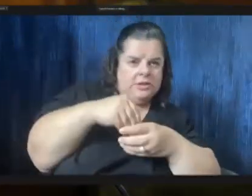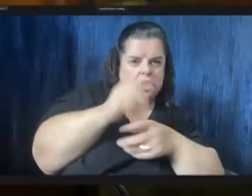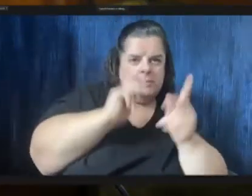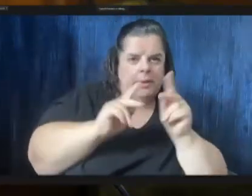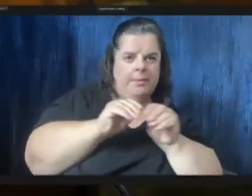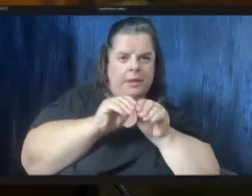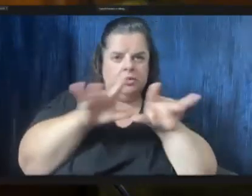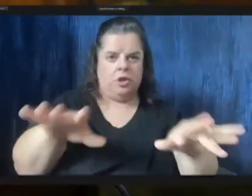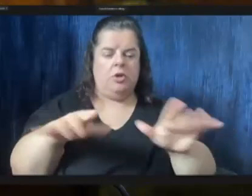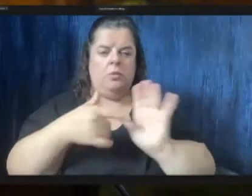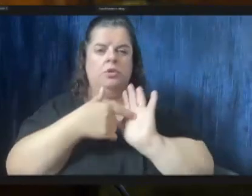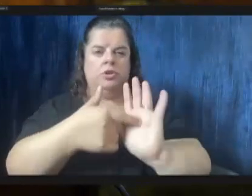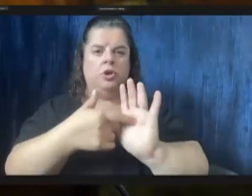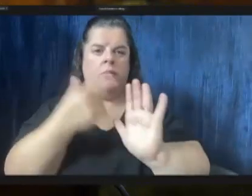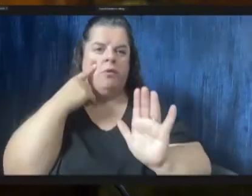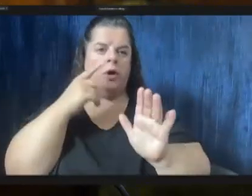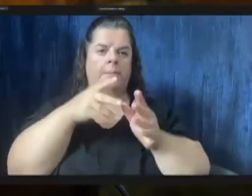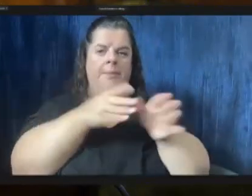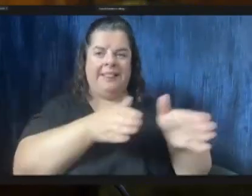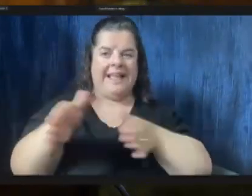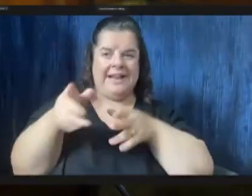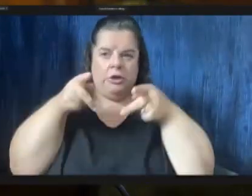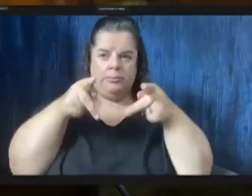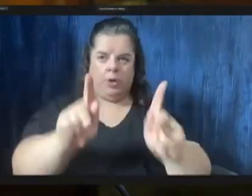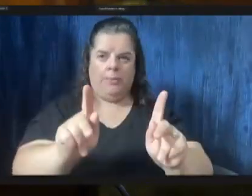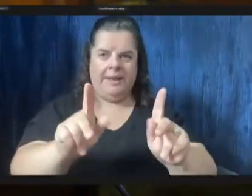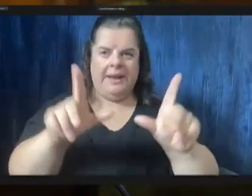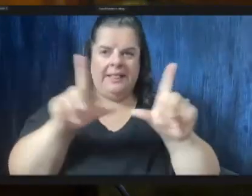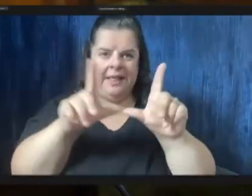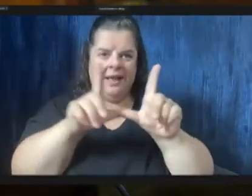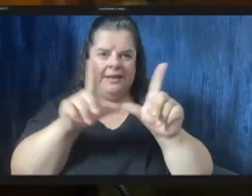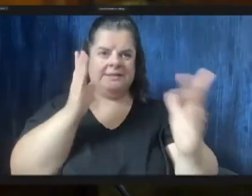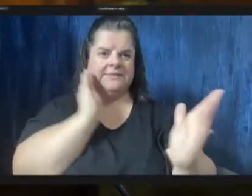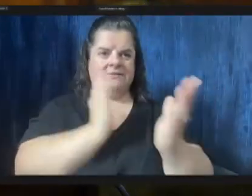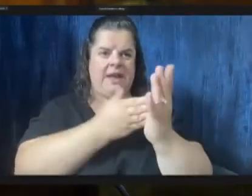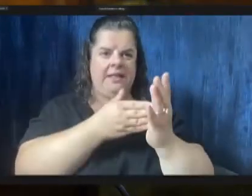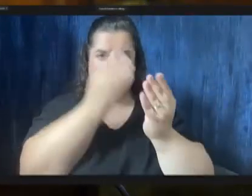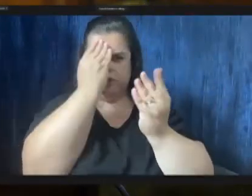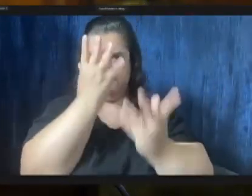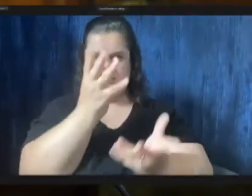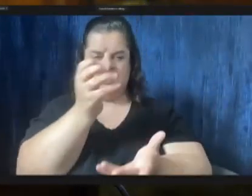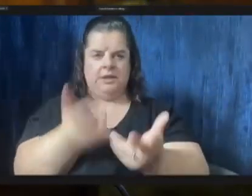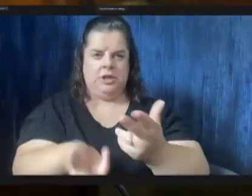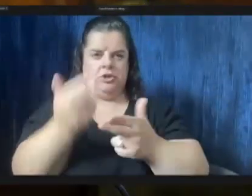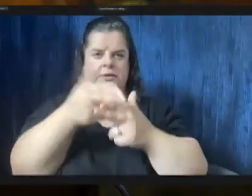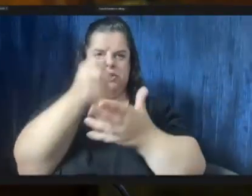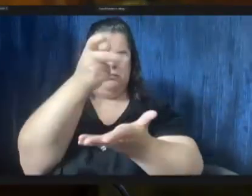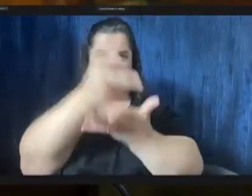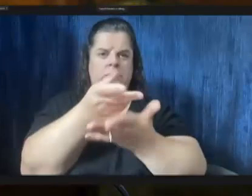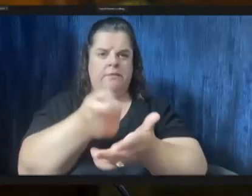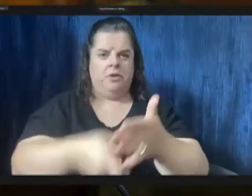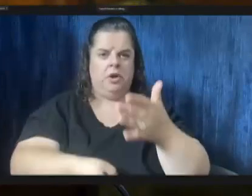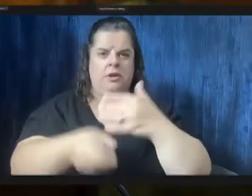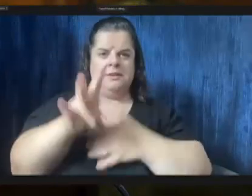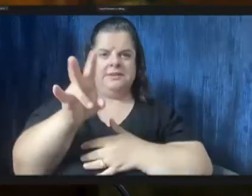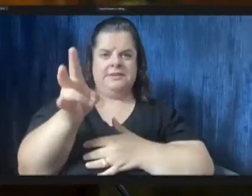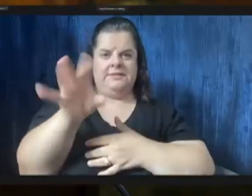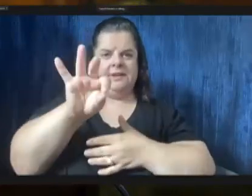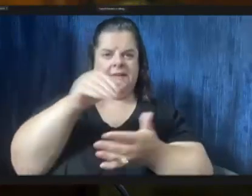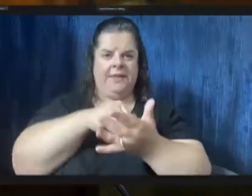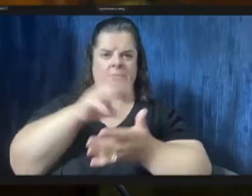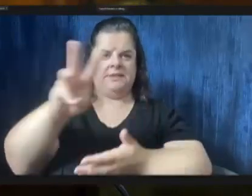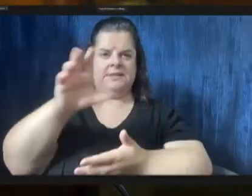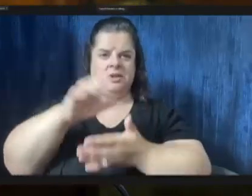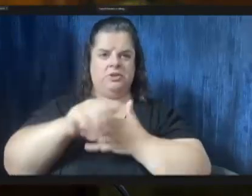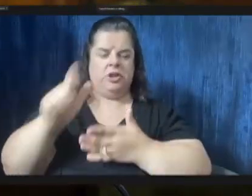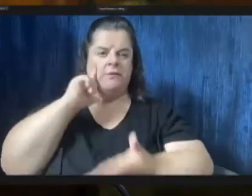planning, permit, license, and violation data by increasing the approved amount by $79,600 for an